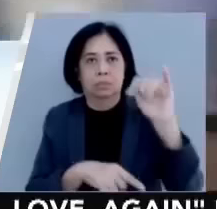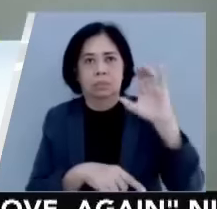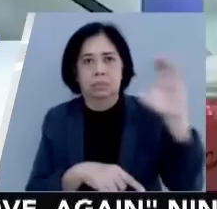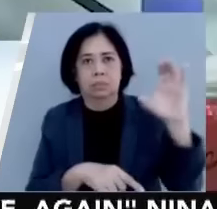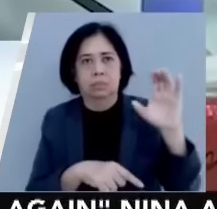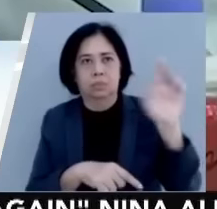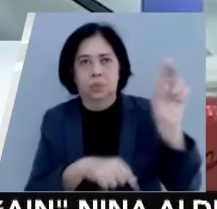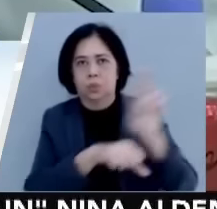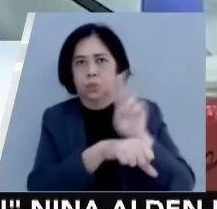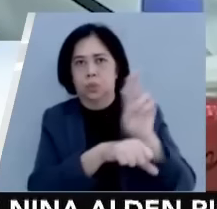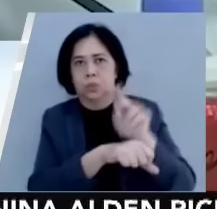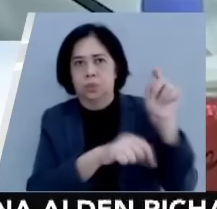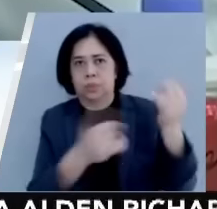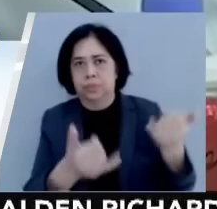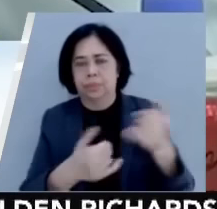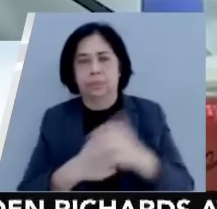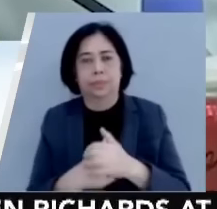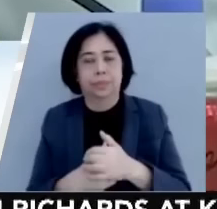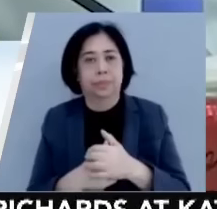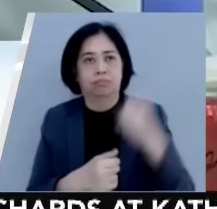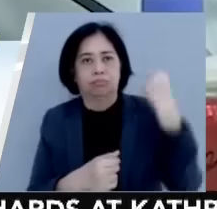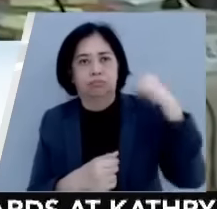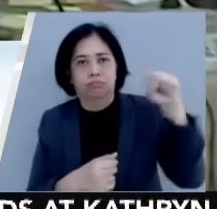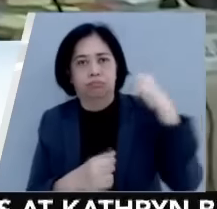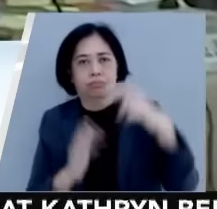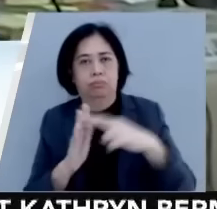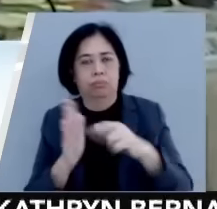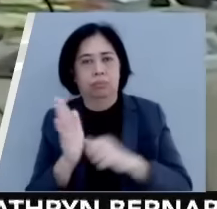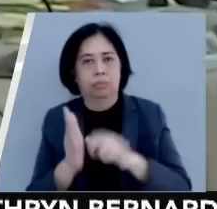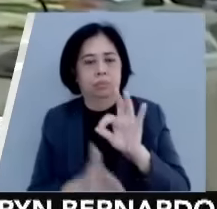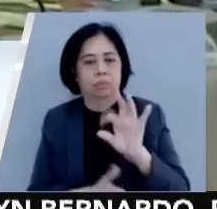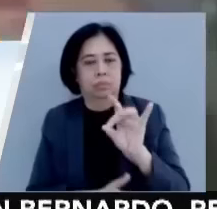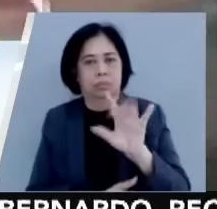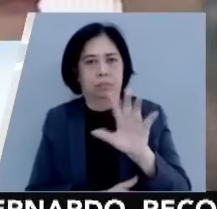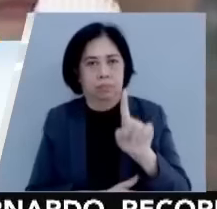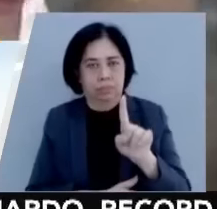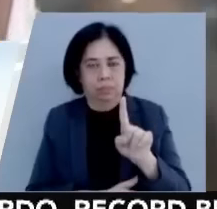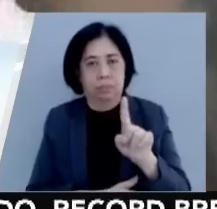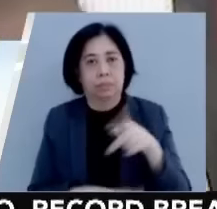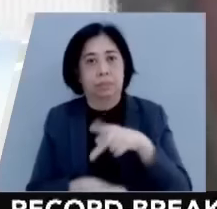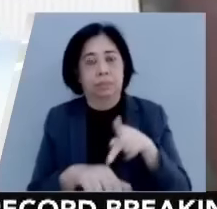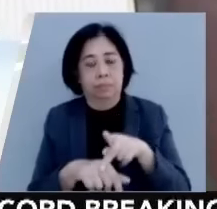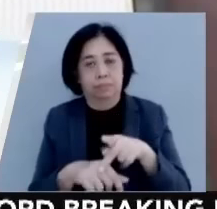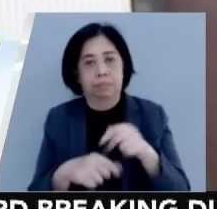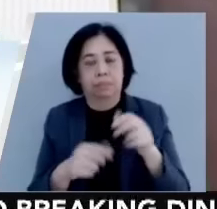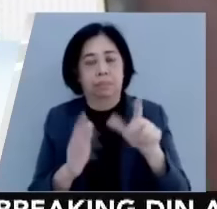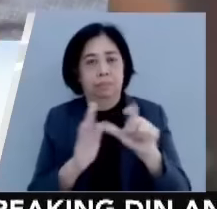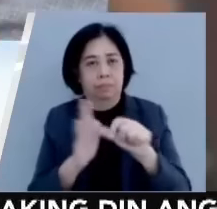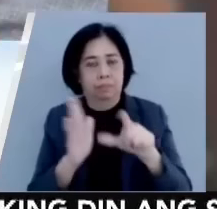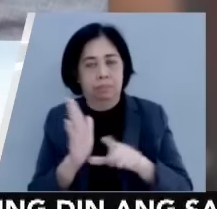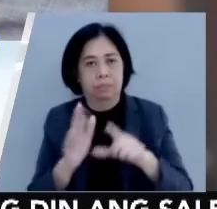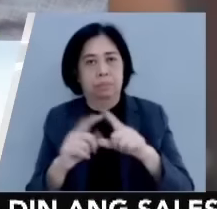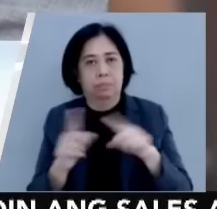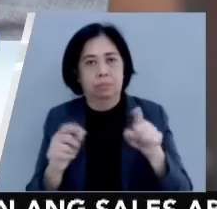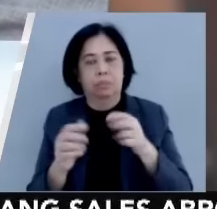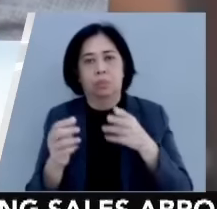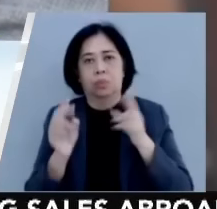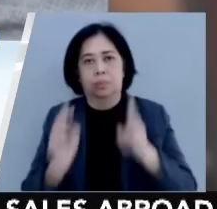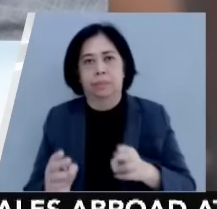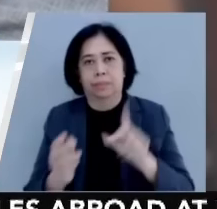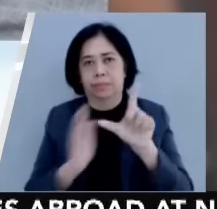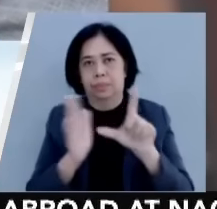now. Mga paglabag sa RA 9851 o Philippine Act on Crimes Against International Humanitarian Law, Genocide at